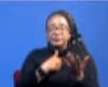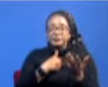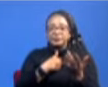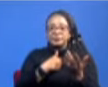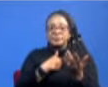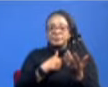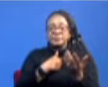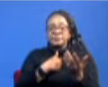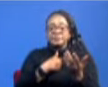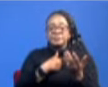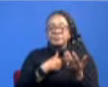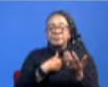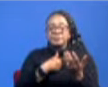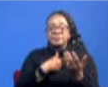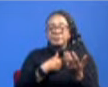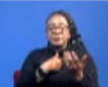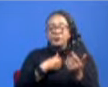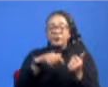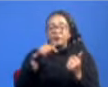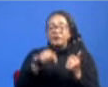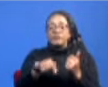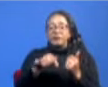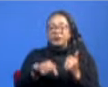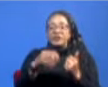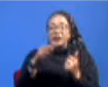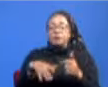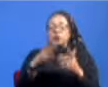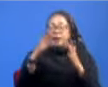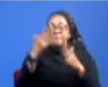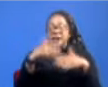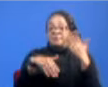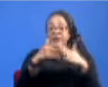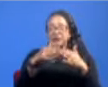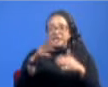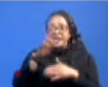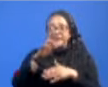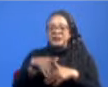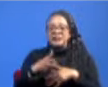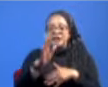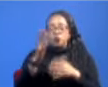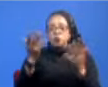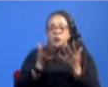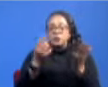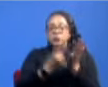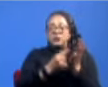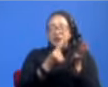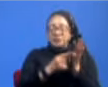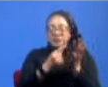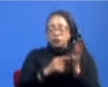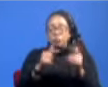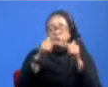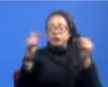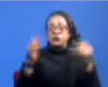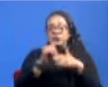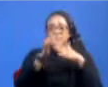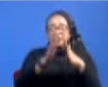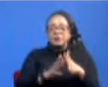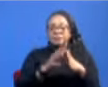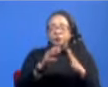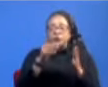It is at this three-block apartment, 108 Riverside, whereby Uganda's veteran opposition leader, Dr.